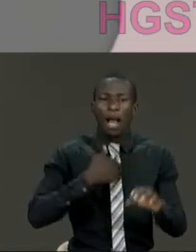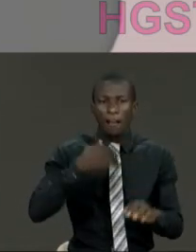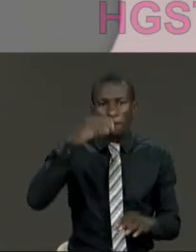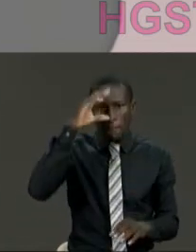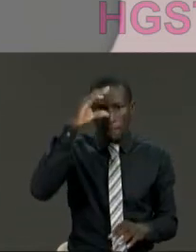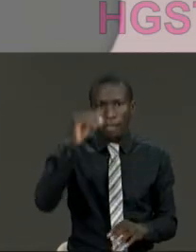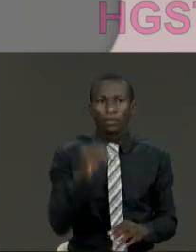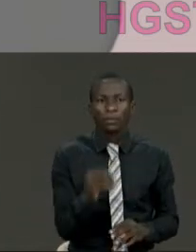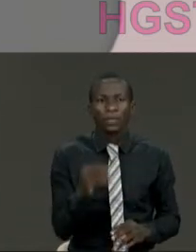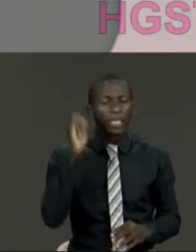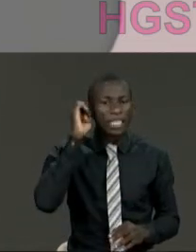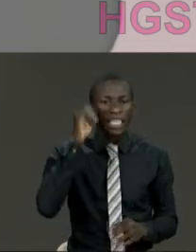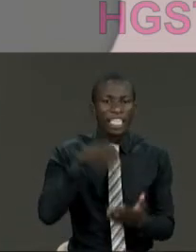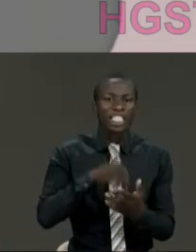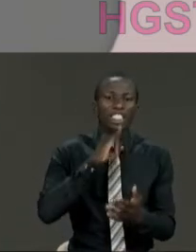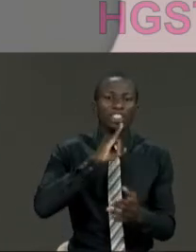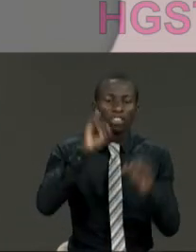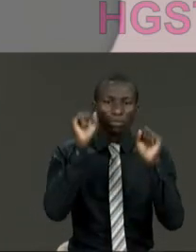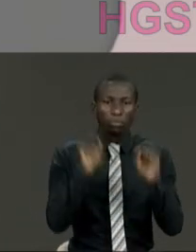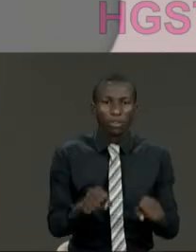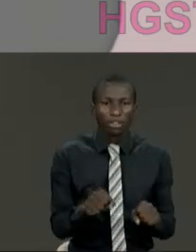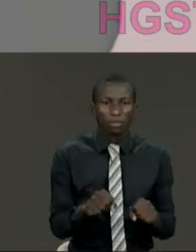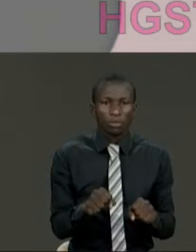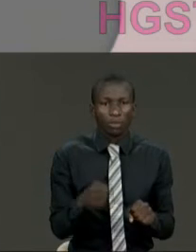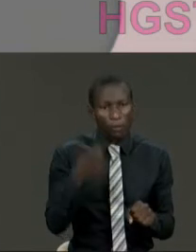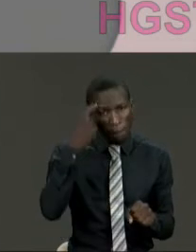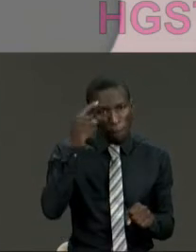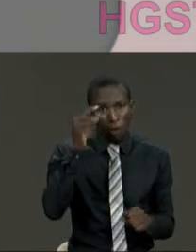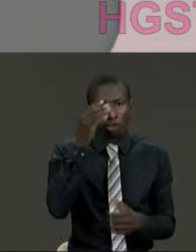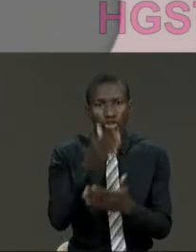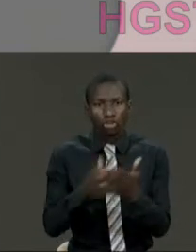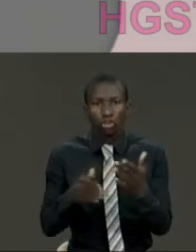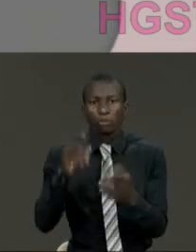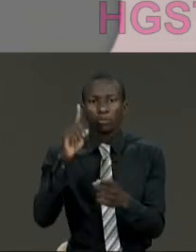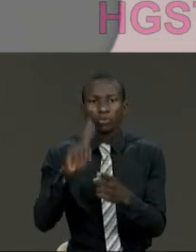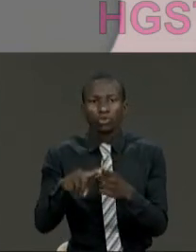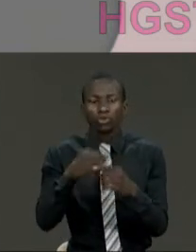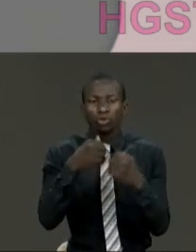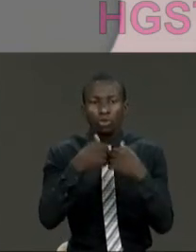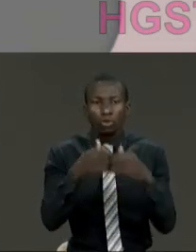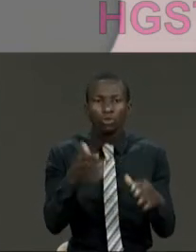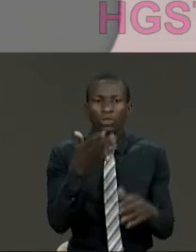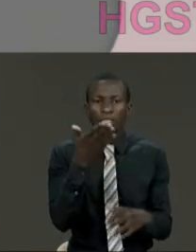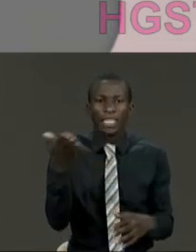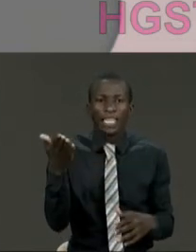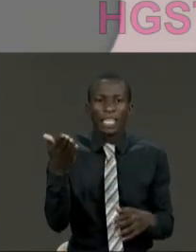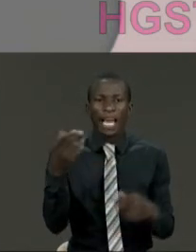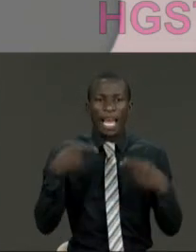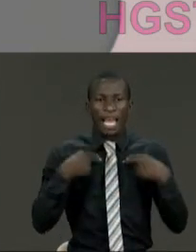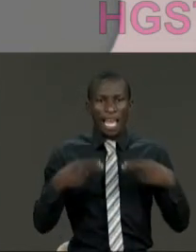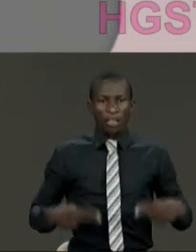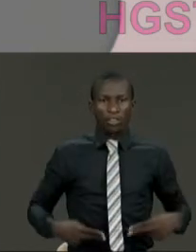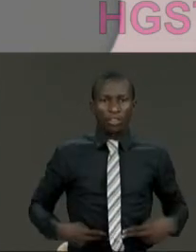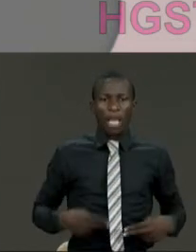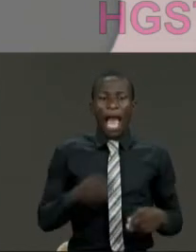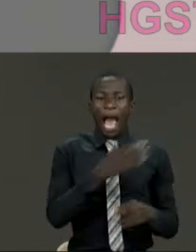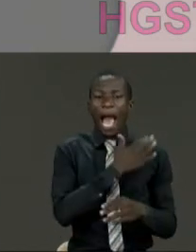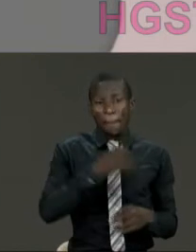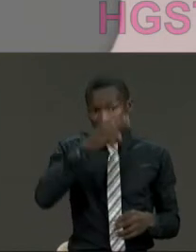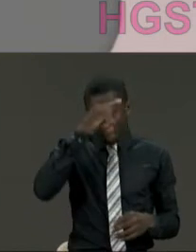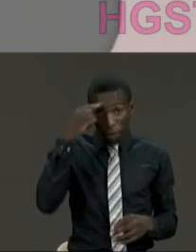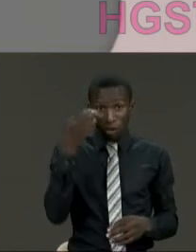It is possible for some to lose their health. And because of their health